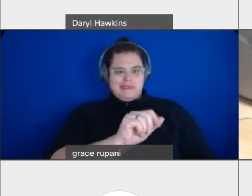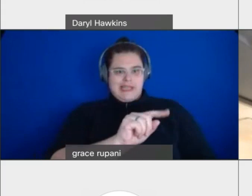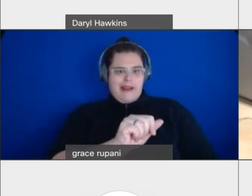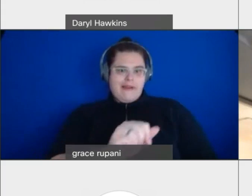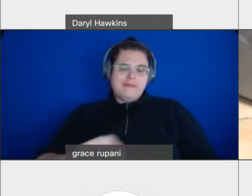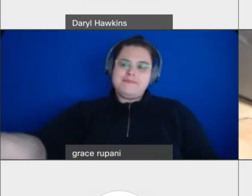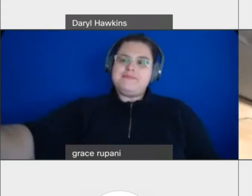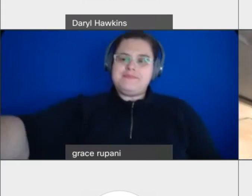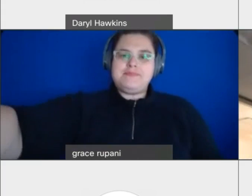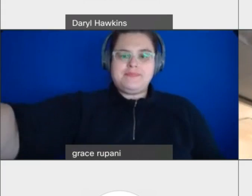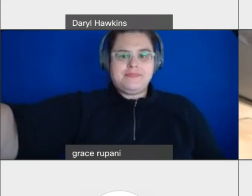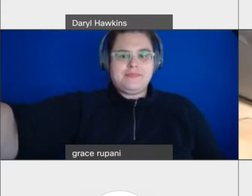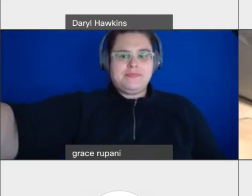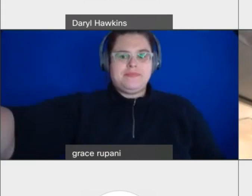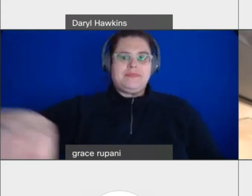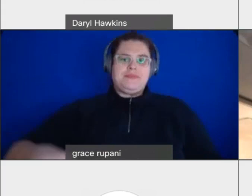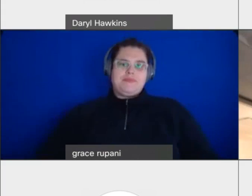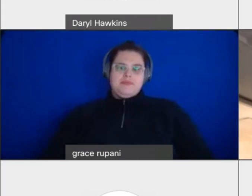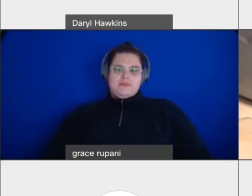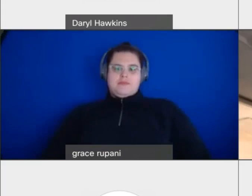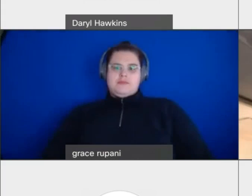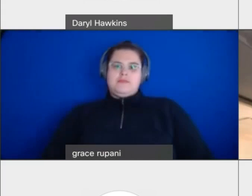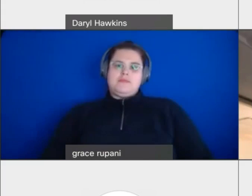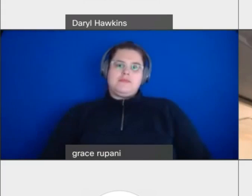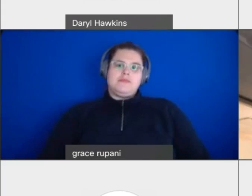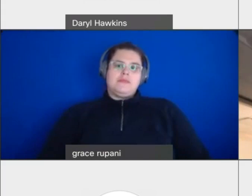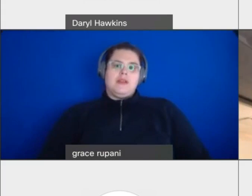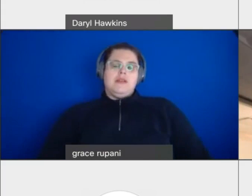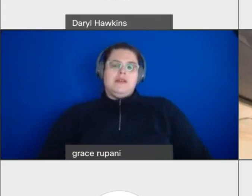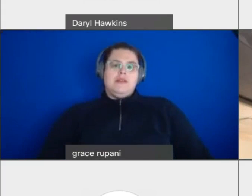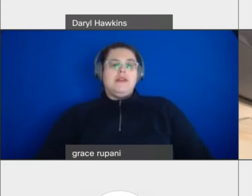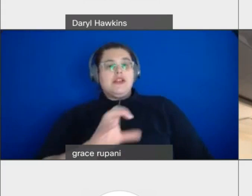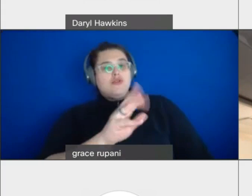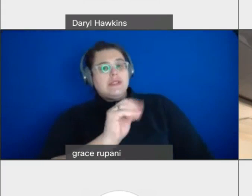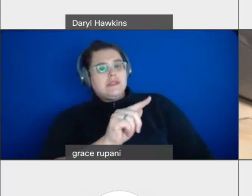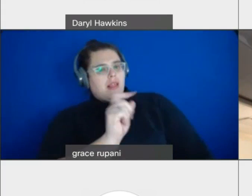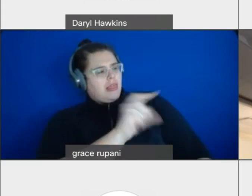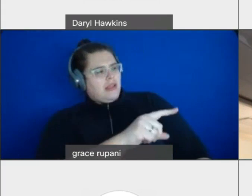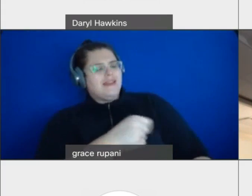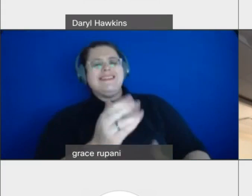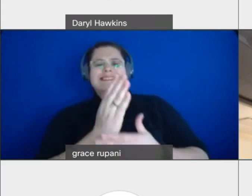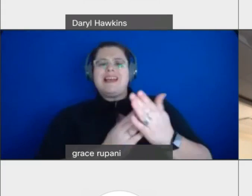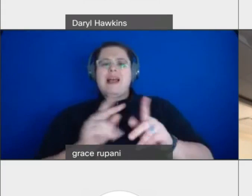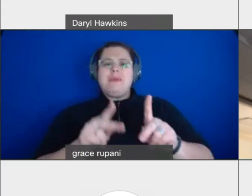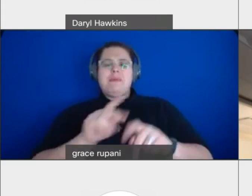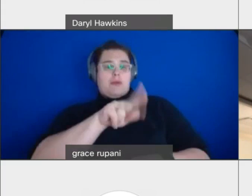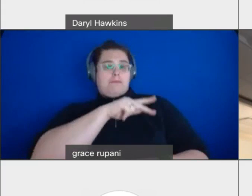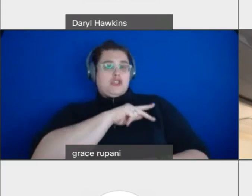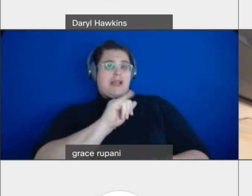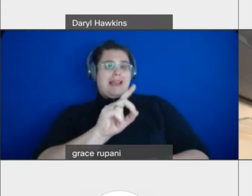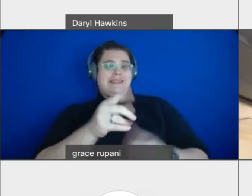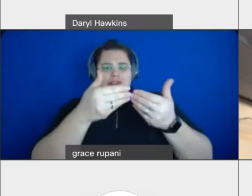There are a couple of people who have lost their personal ID. Will they accept a birth certificate or Medicaid card to permit them to get